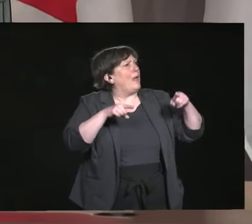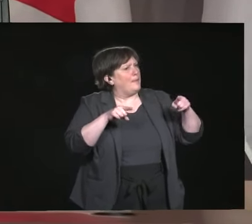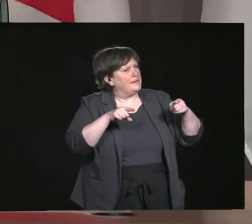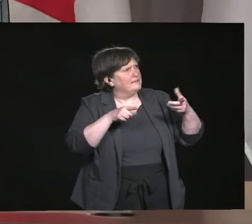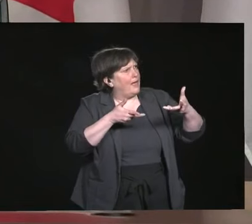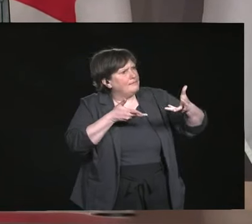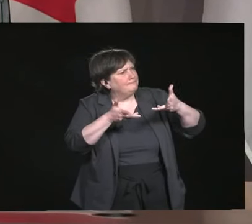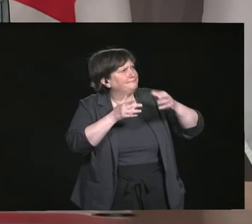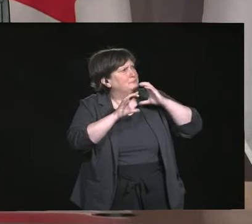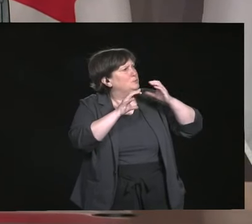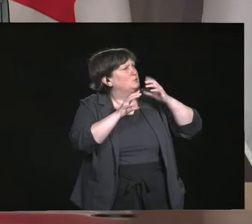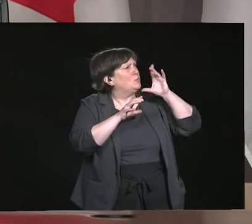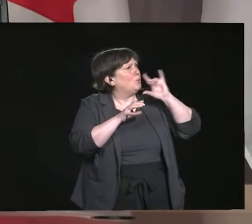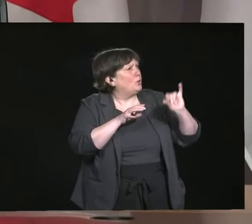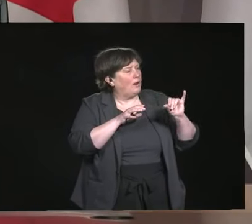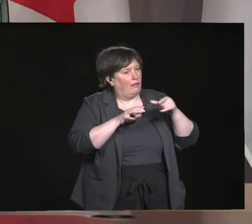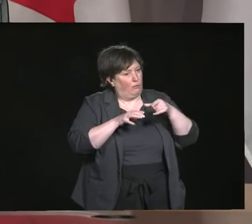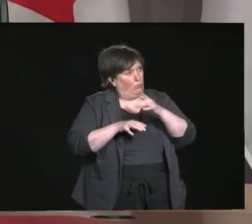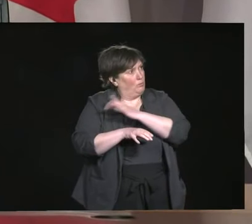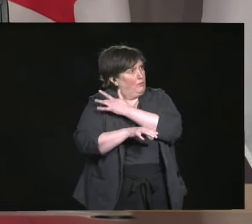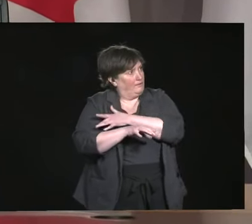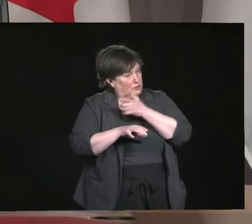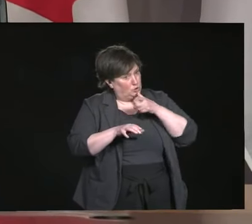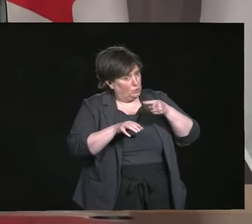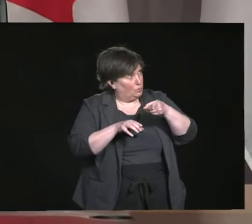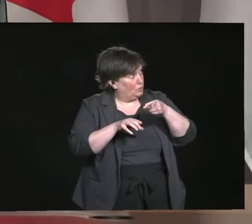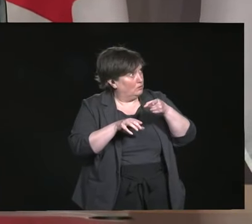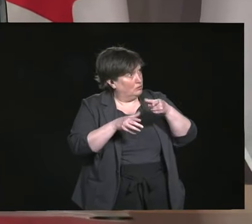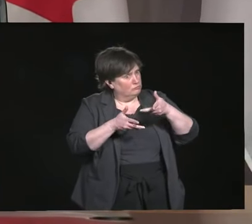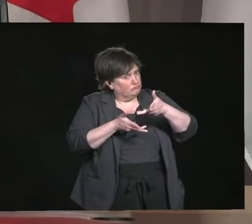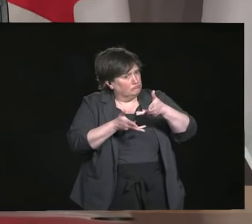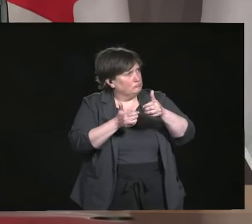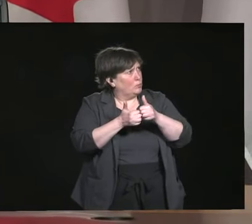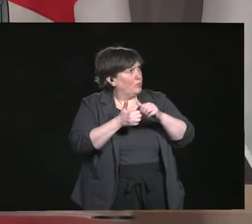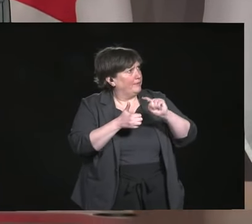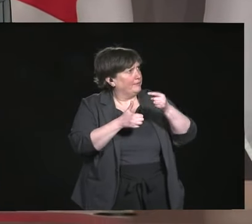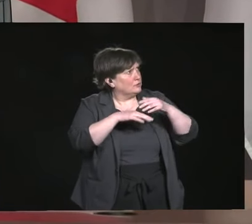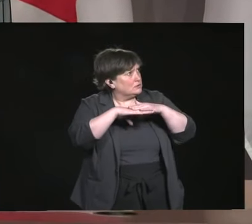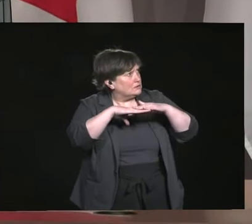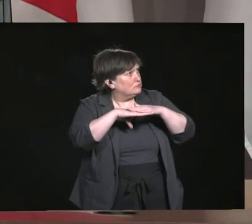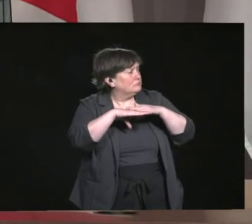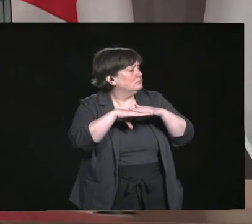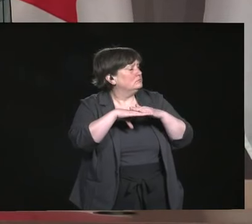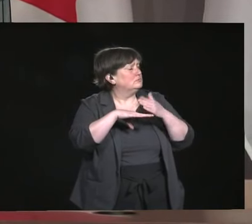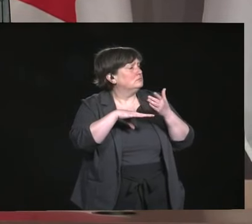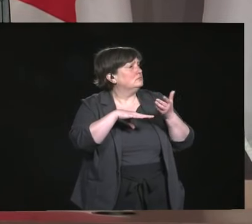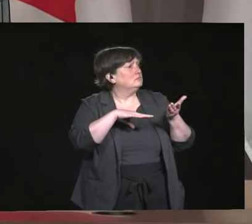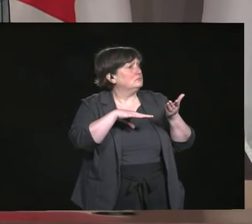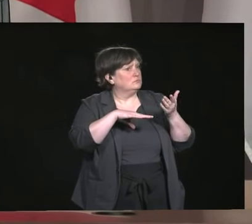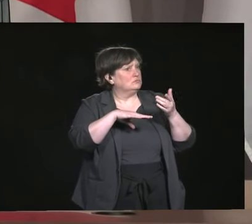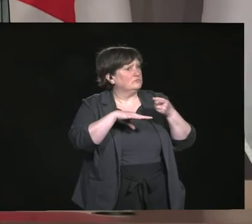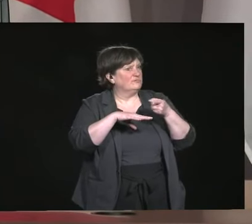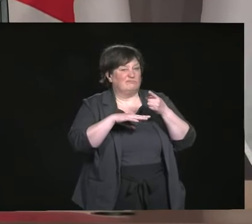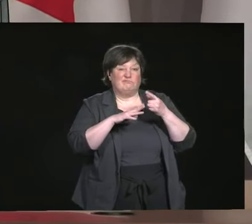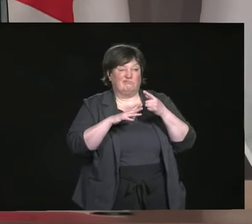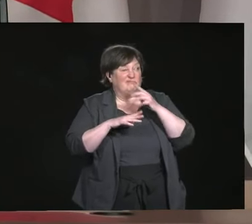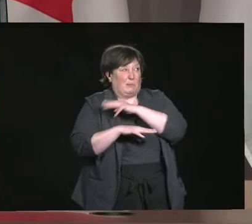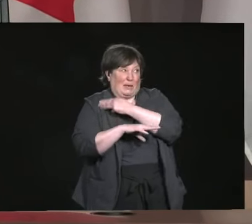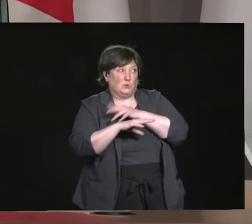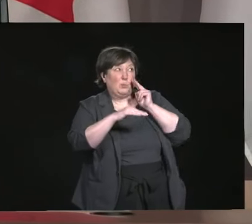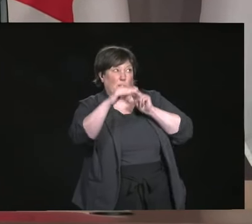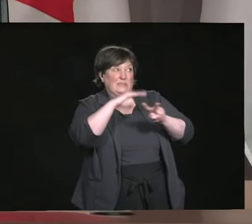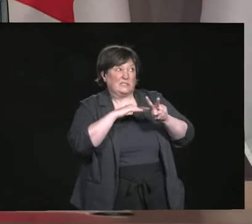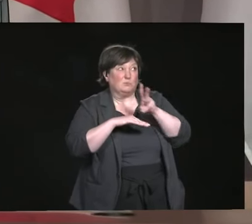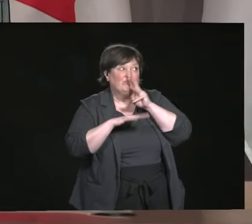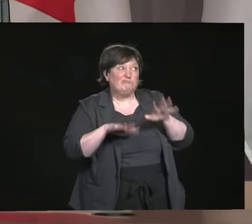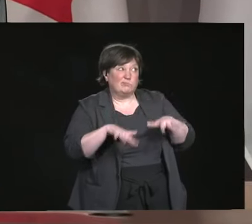with a First Nation? We're expecting a flood risk in Manitoba this year. I'm just wondering if you would be